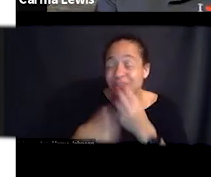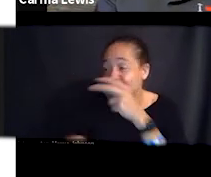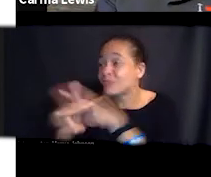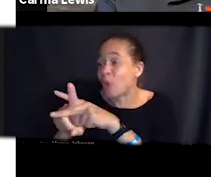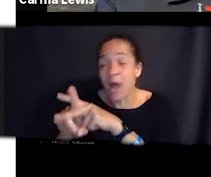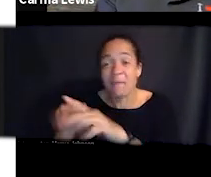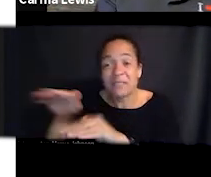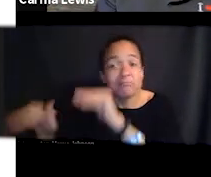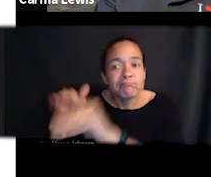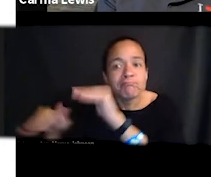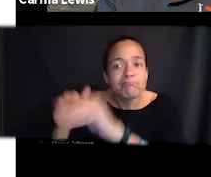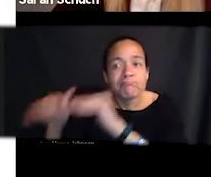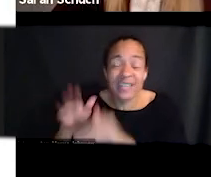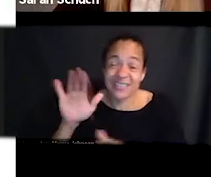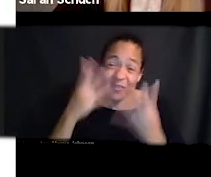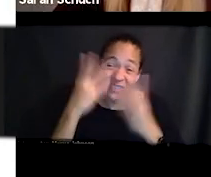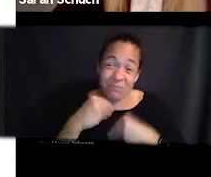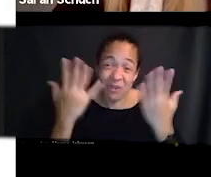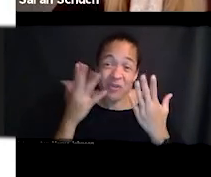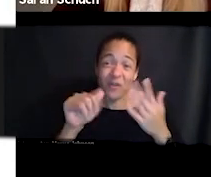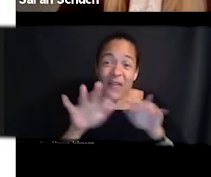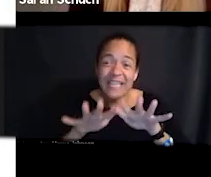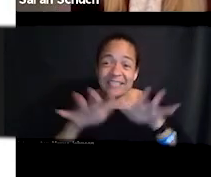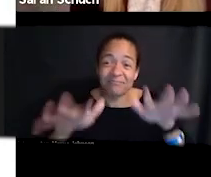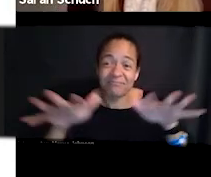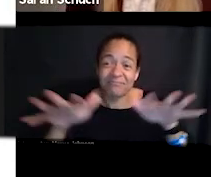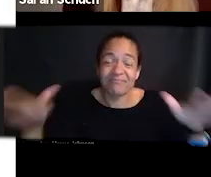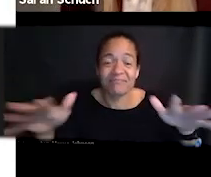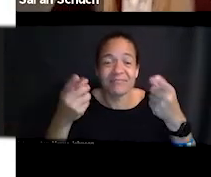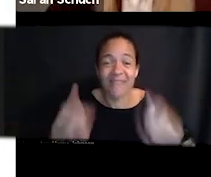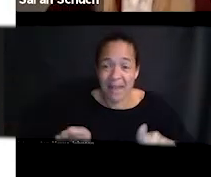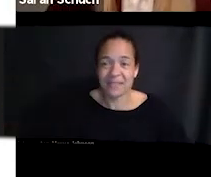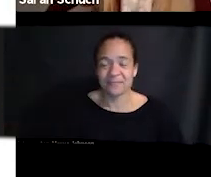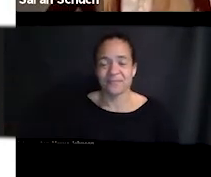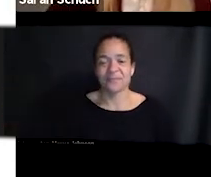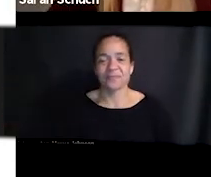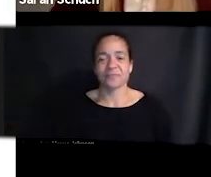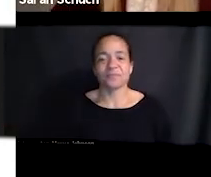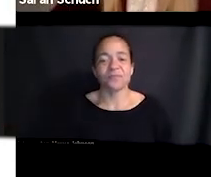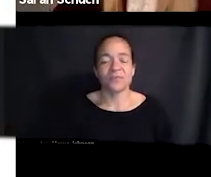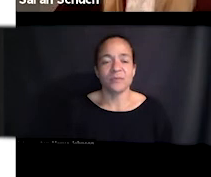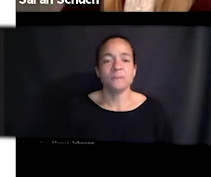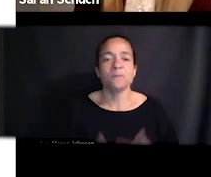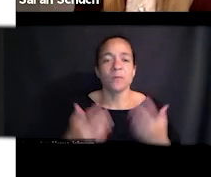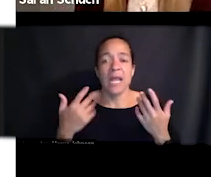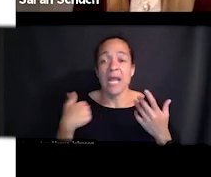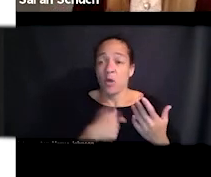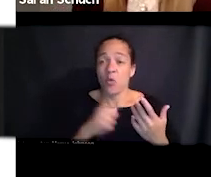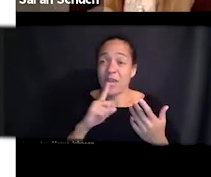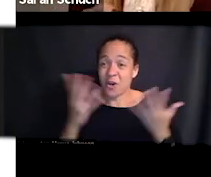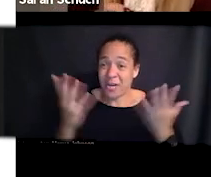thing. Thank you, Karma. Well, and we're all here because we're communications professionals.